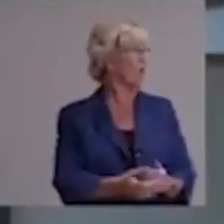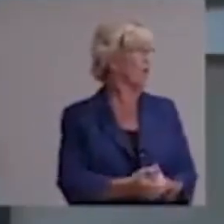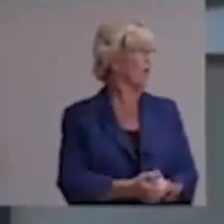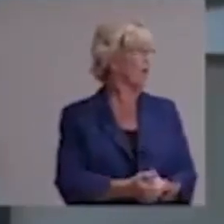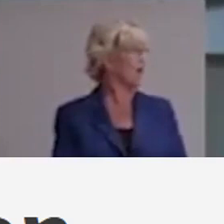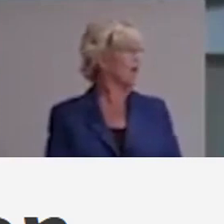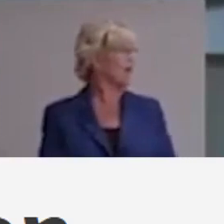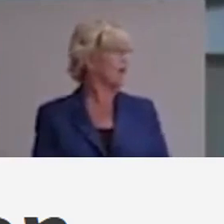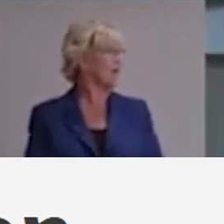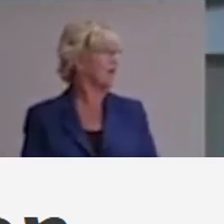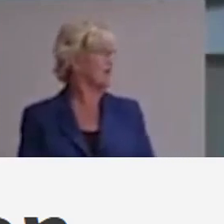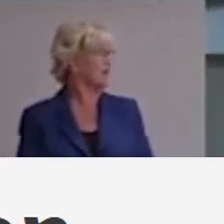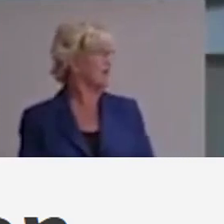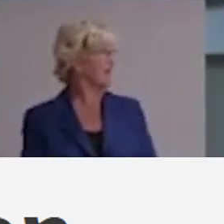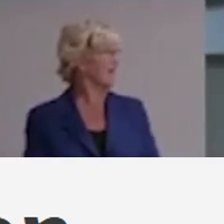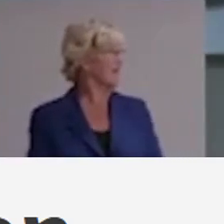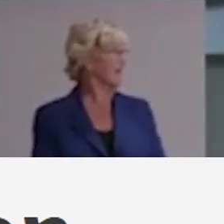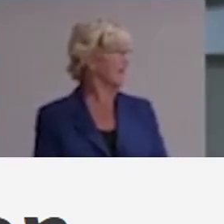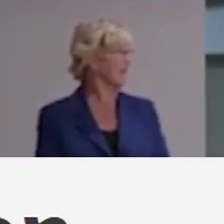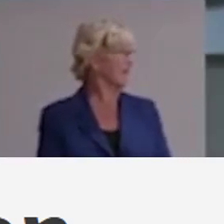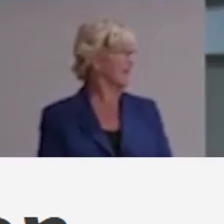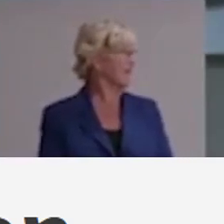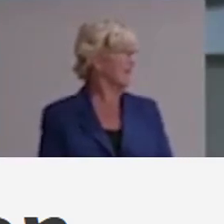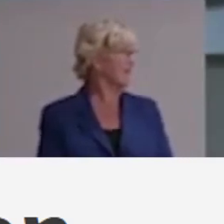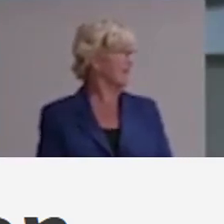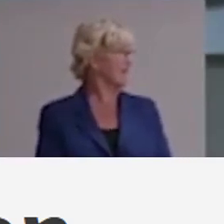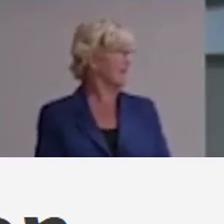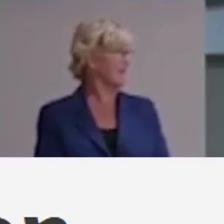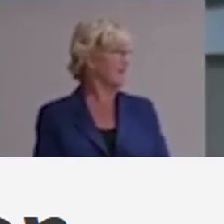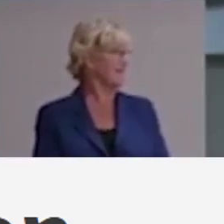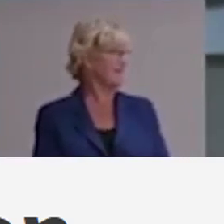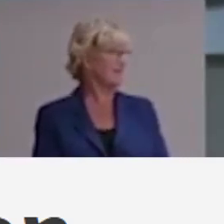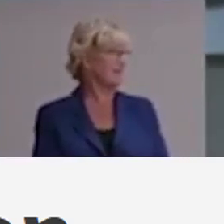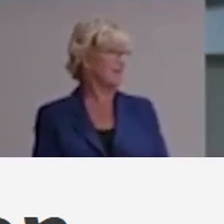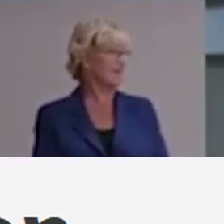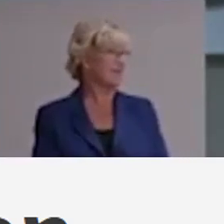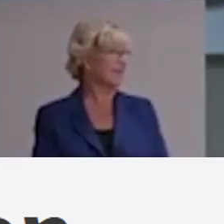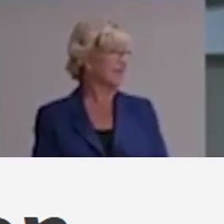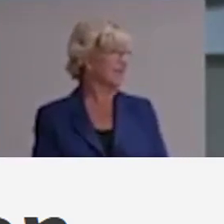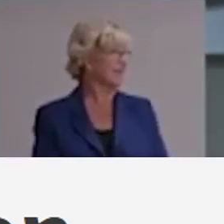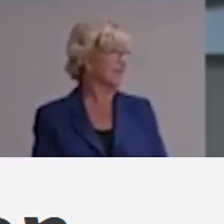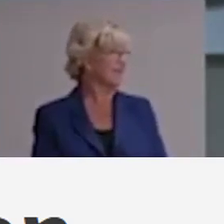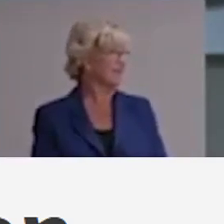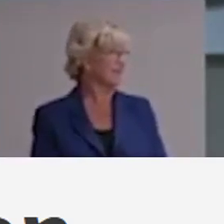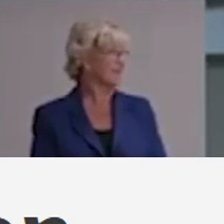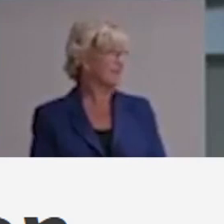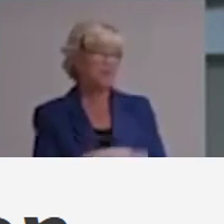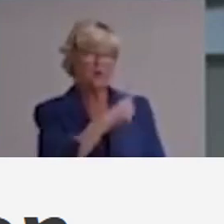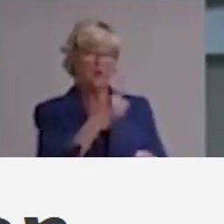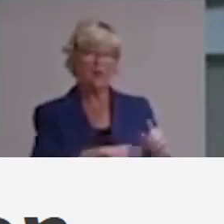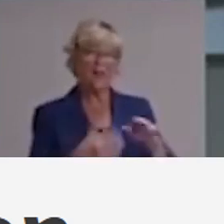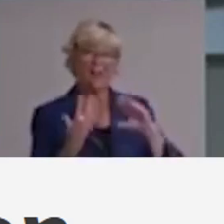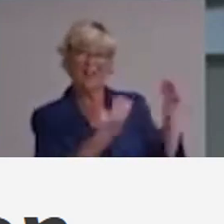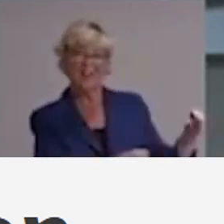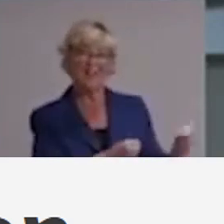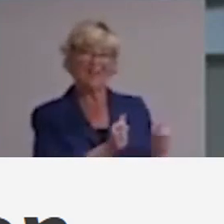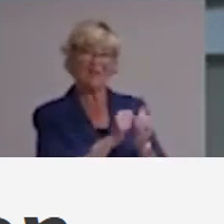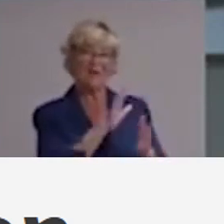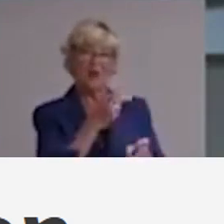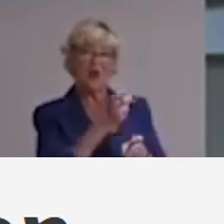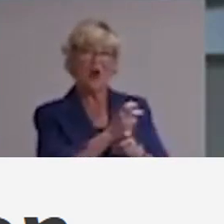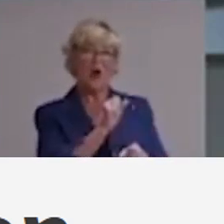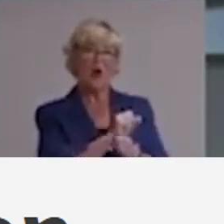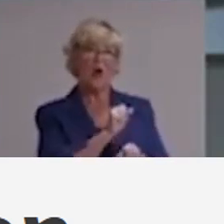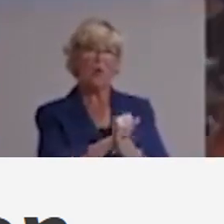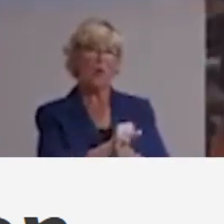will require microstamping on all handguns in 2028, even though the recent law they had was